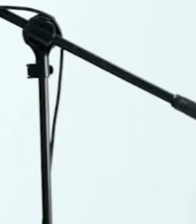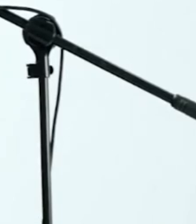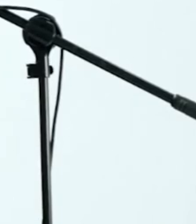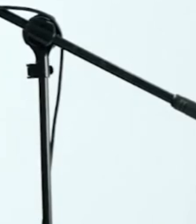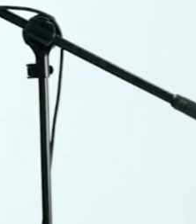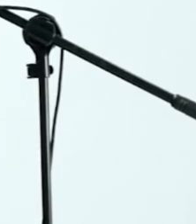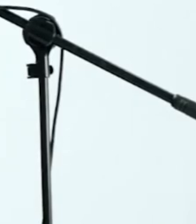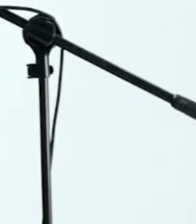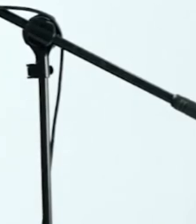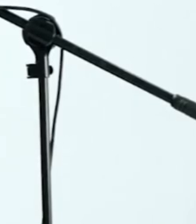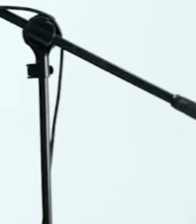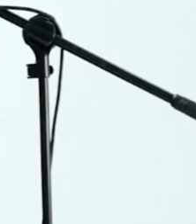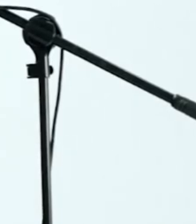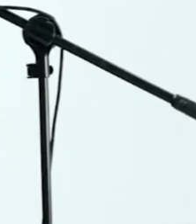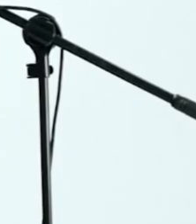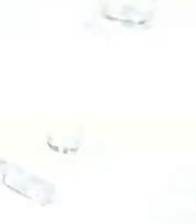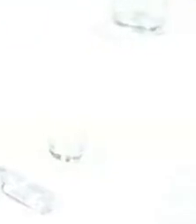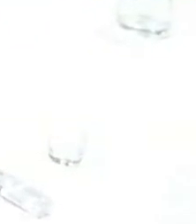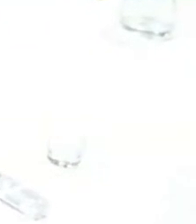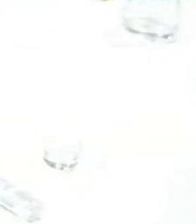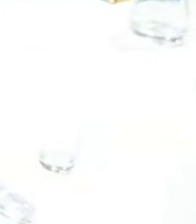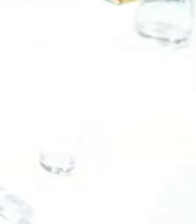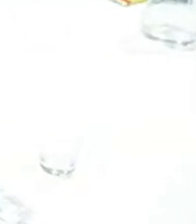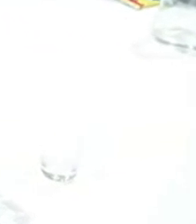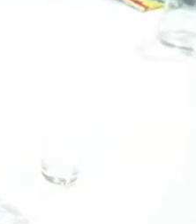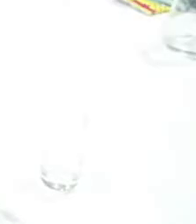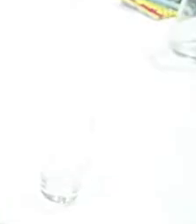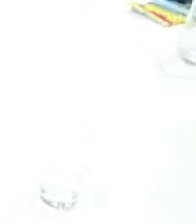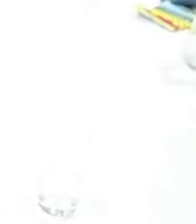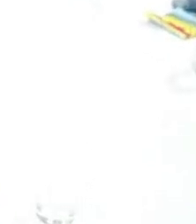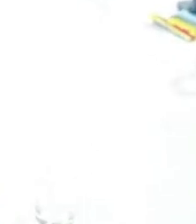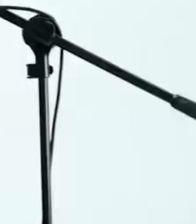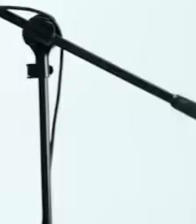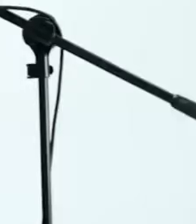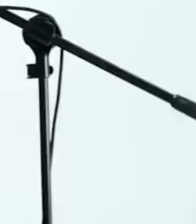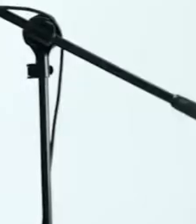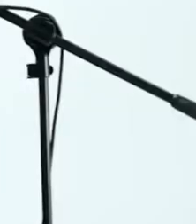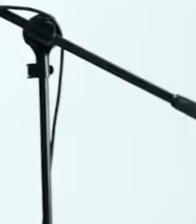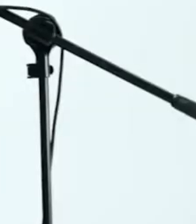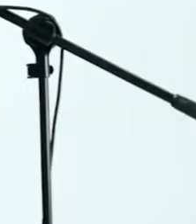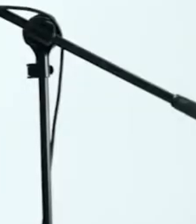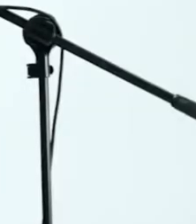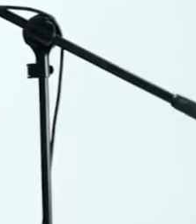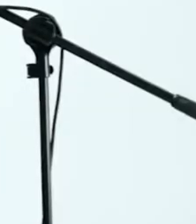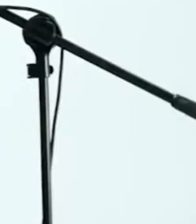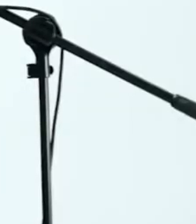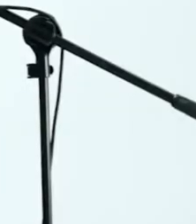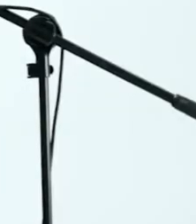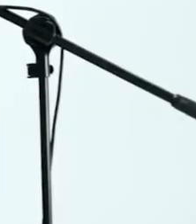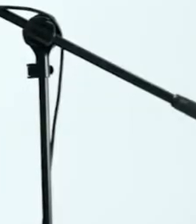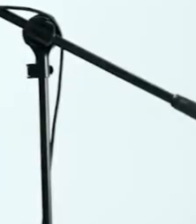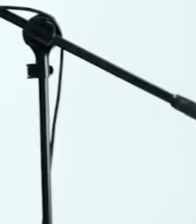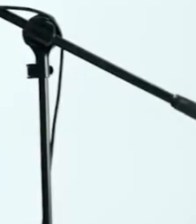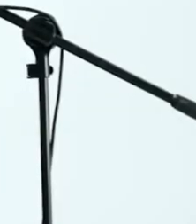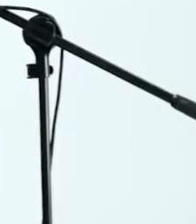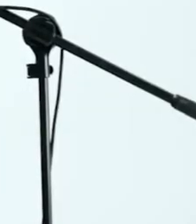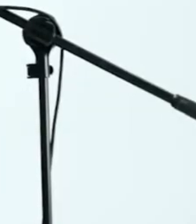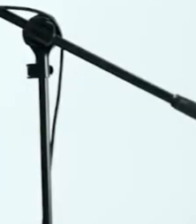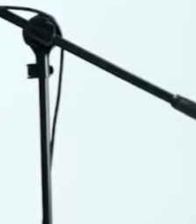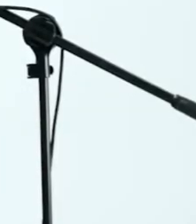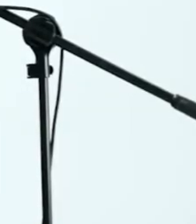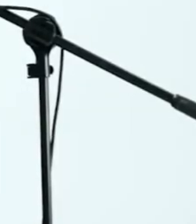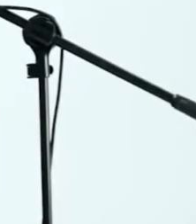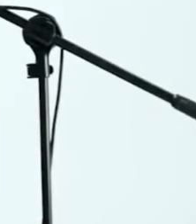it's disturbing. The E is for enthusiastic. A lot of people get in trouble because